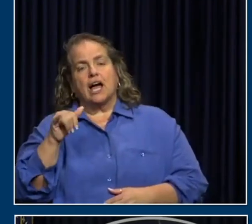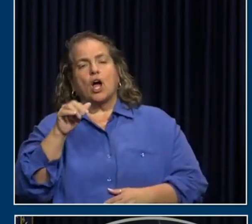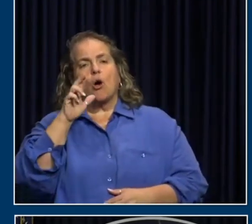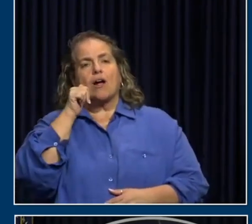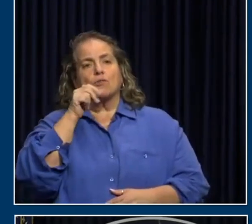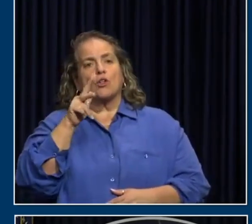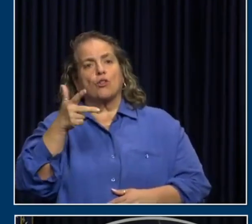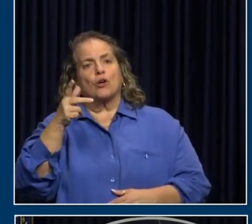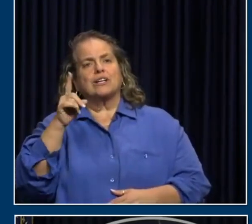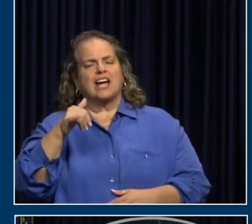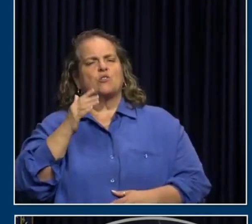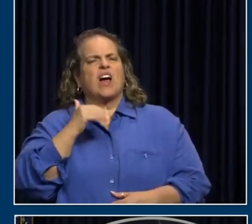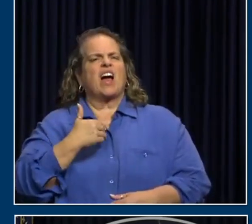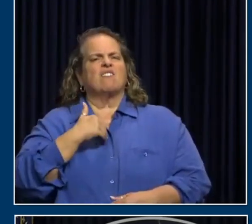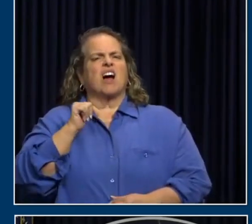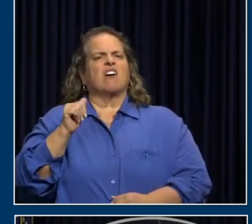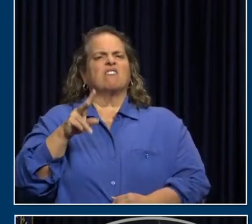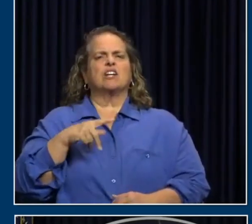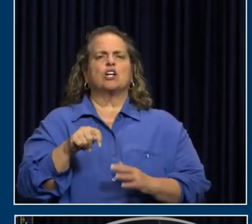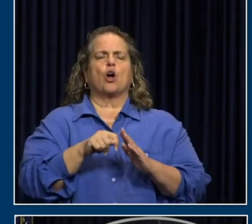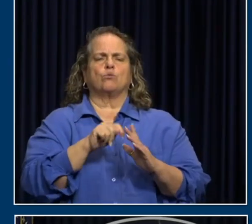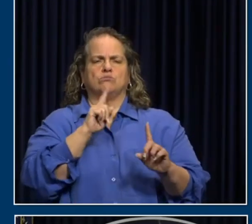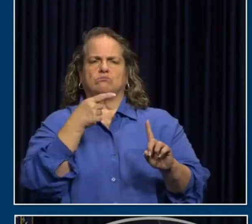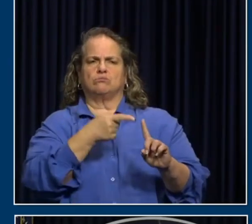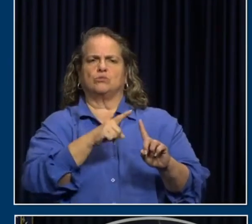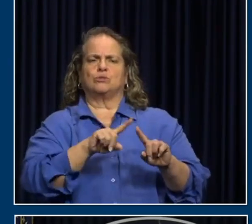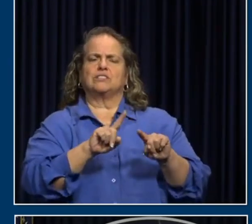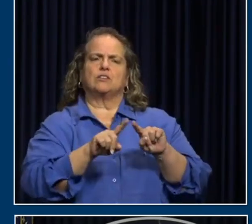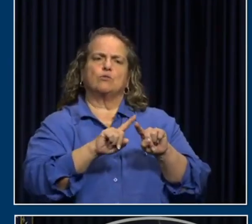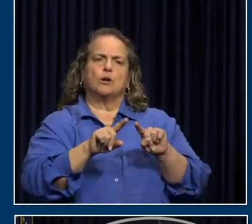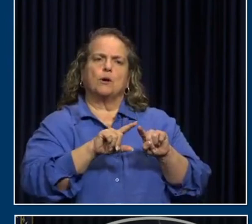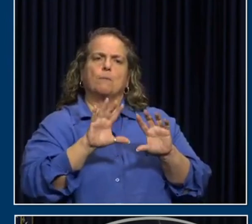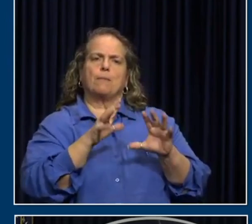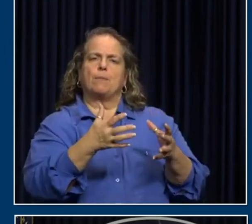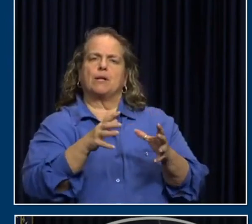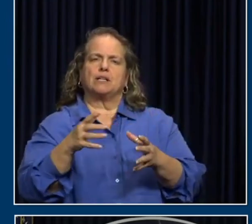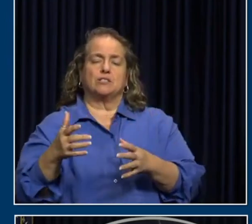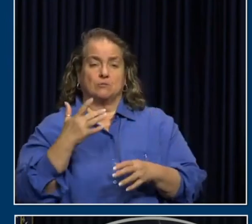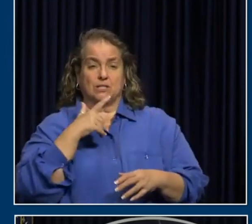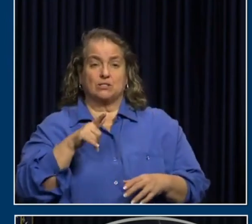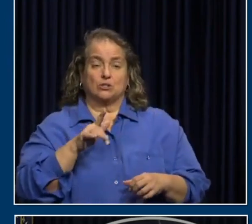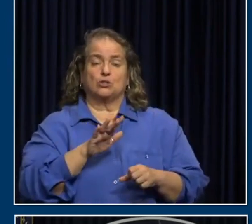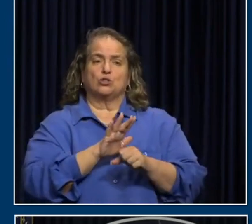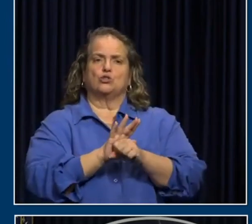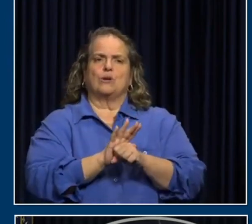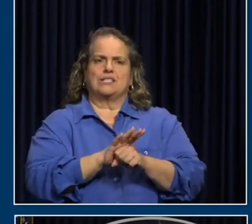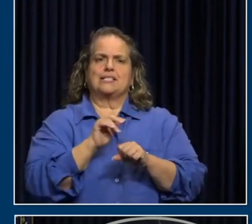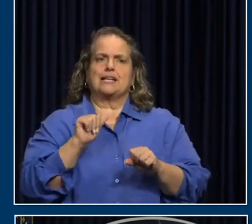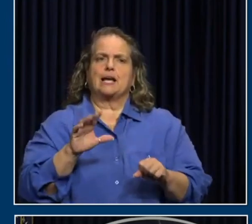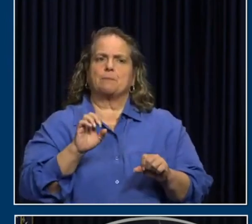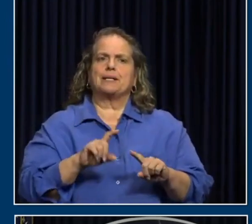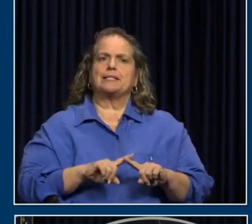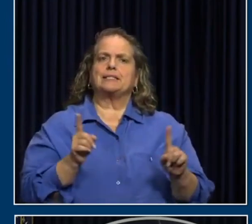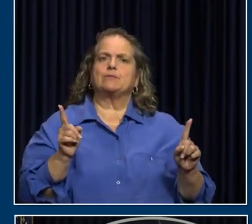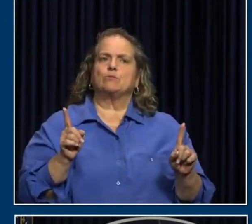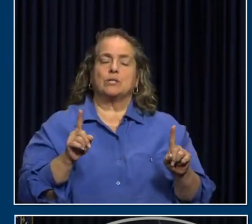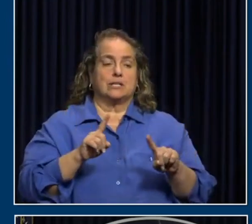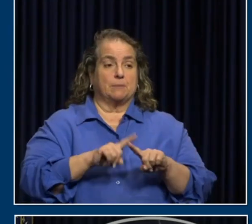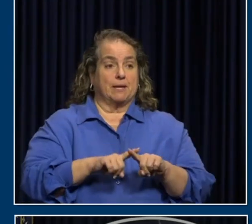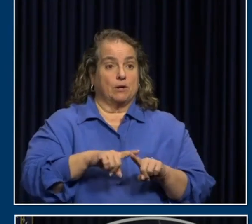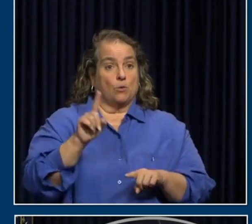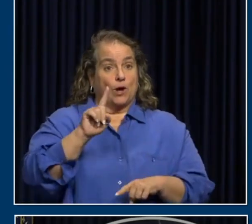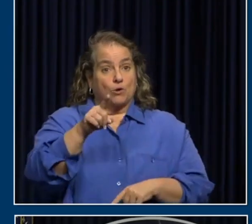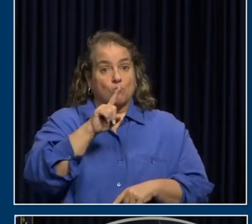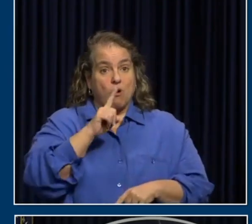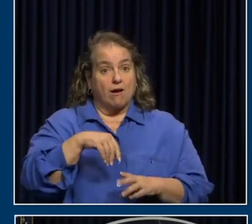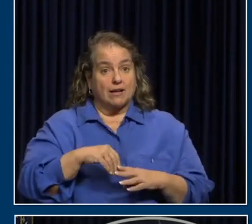just have a video targeted to different populations, because the stresses can be different depending on where you are in life